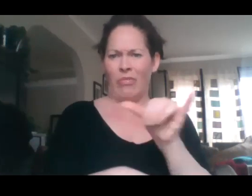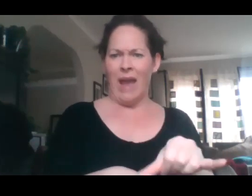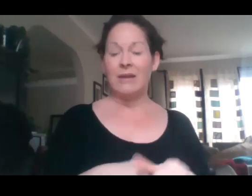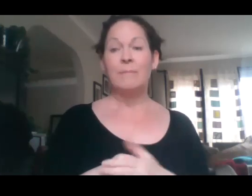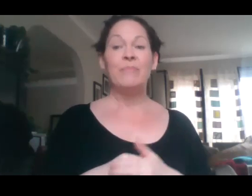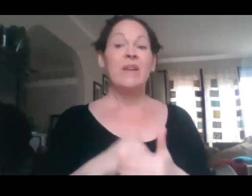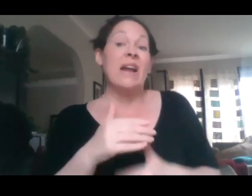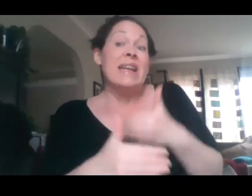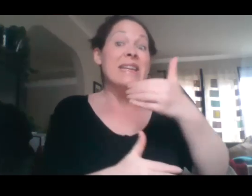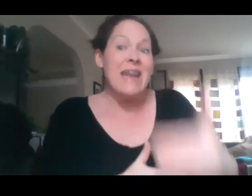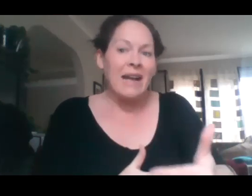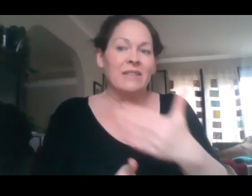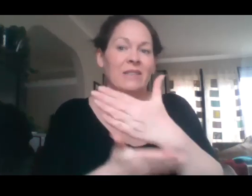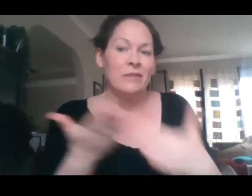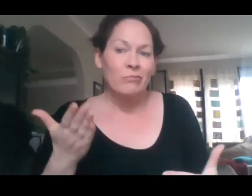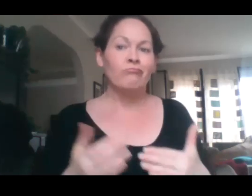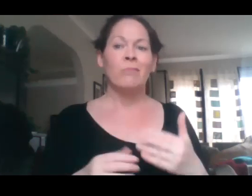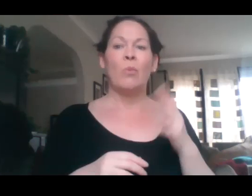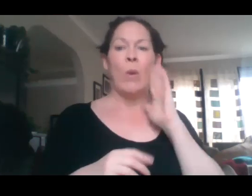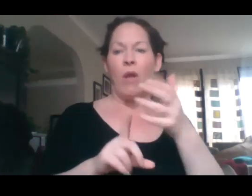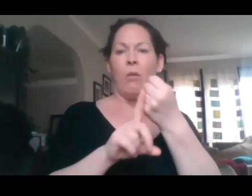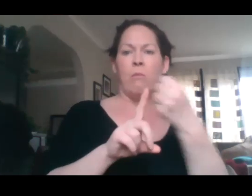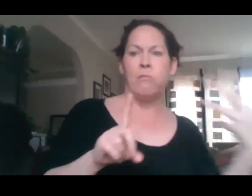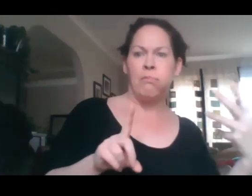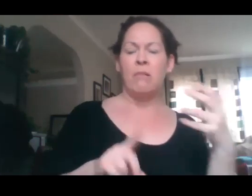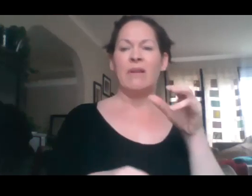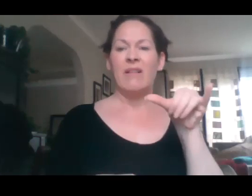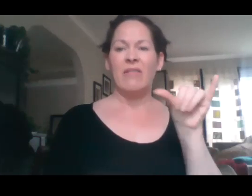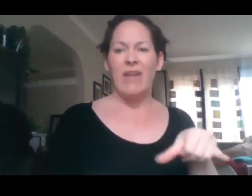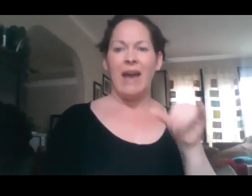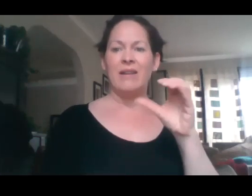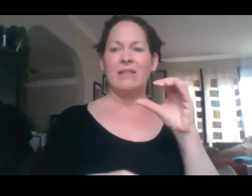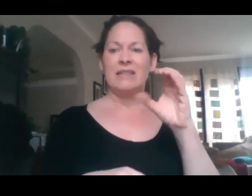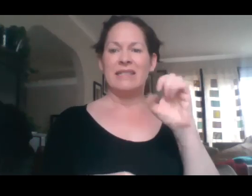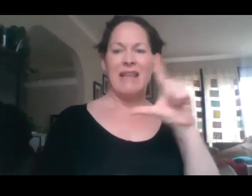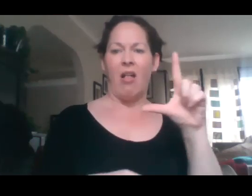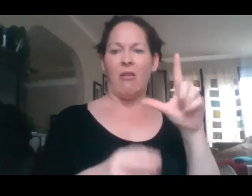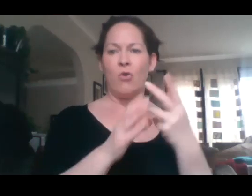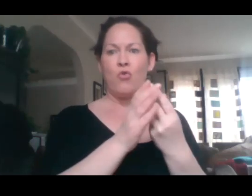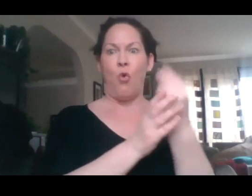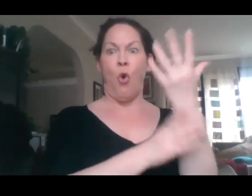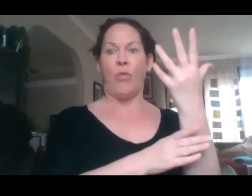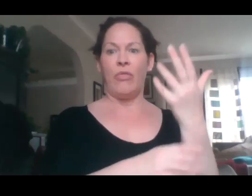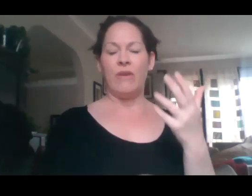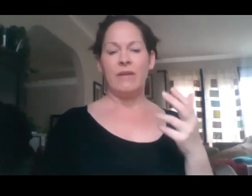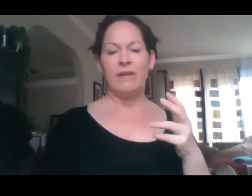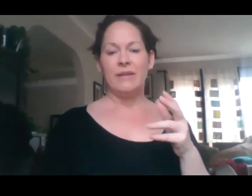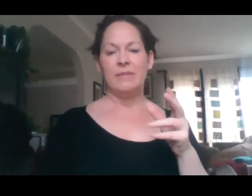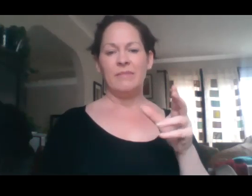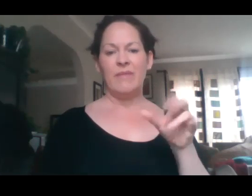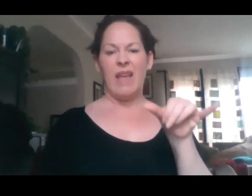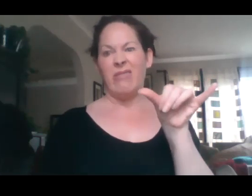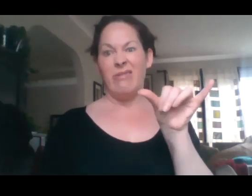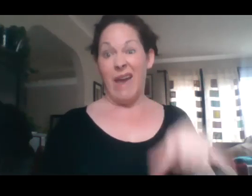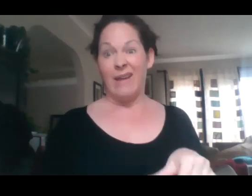we're going to build exponentials. We're going to build these cell growths. We're going to build radioactive decay rates. We're going to work